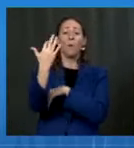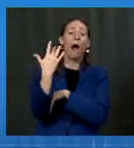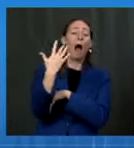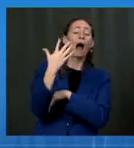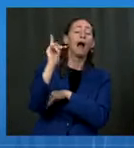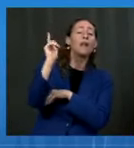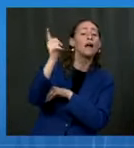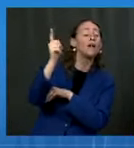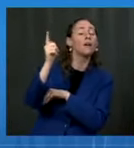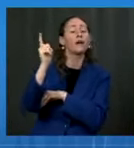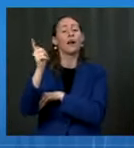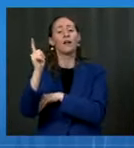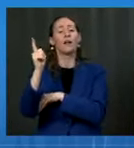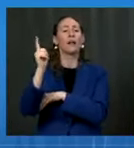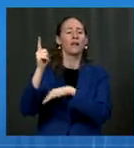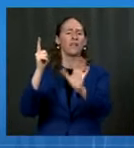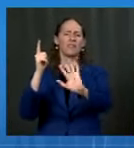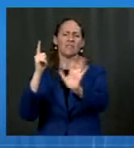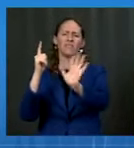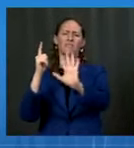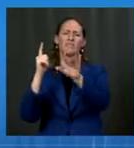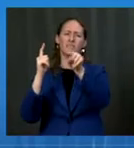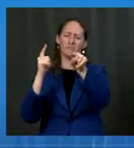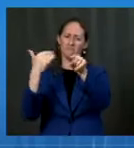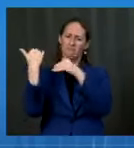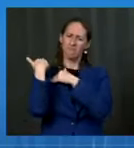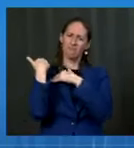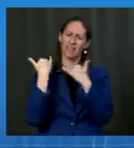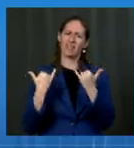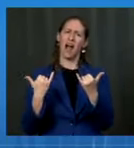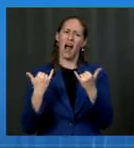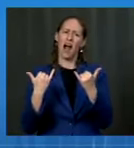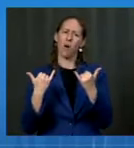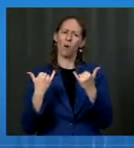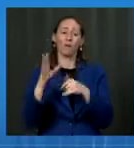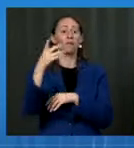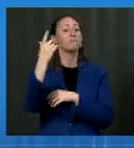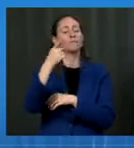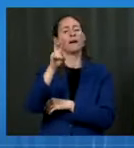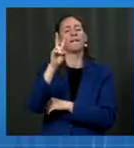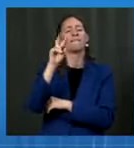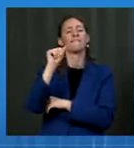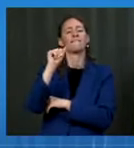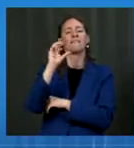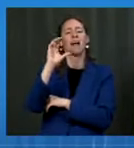your part. Visit vaccines.gov or text your zip code to